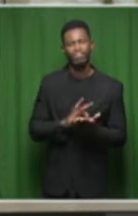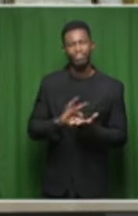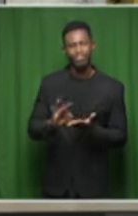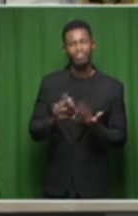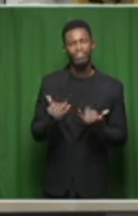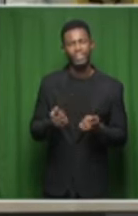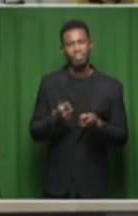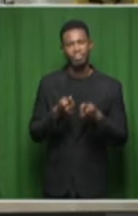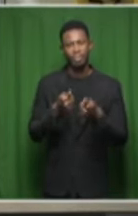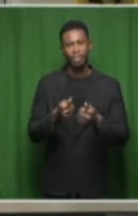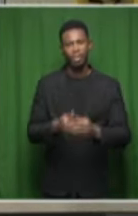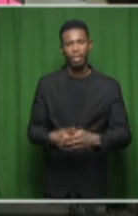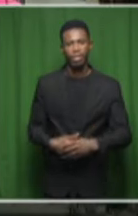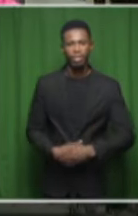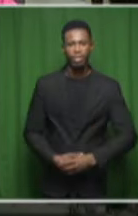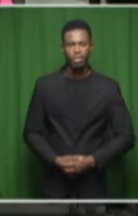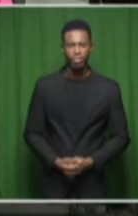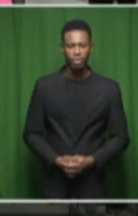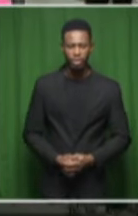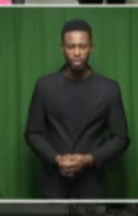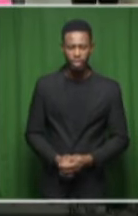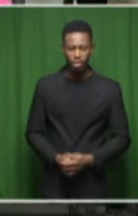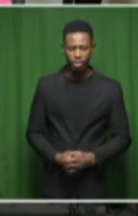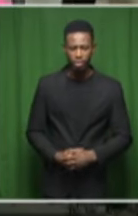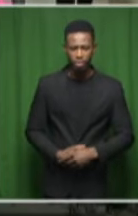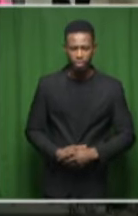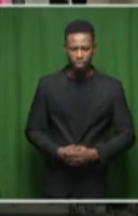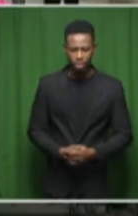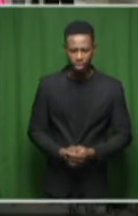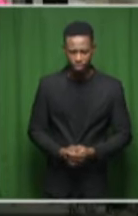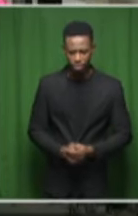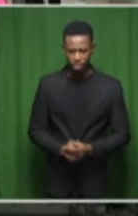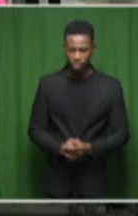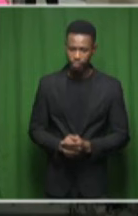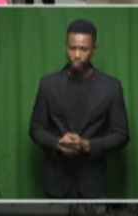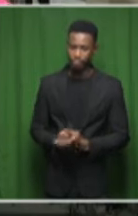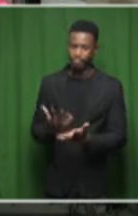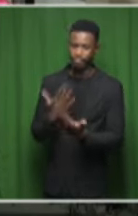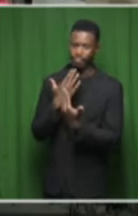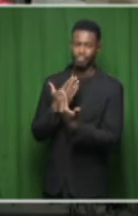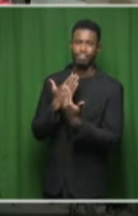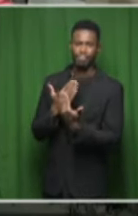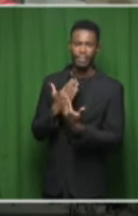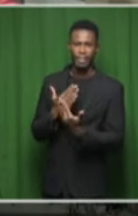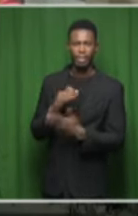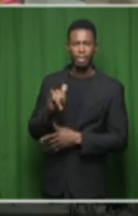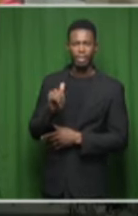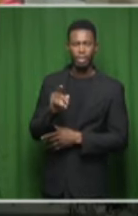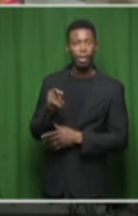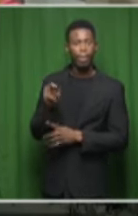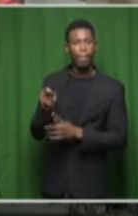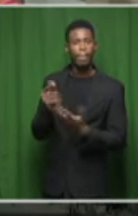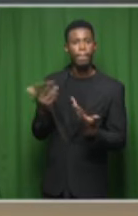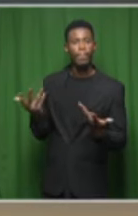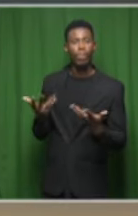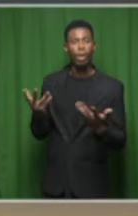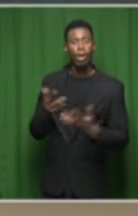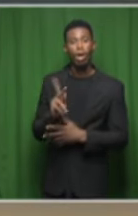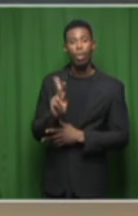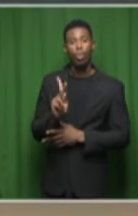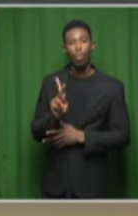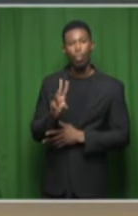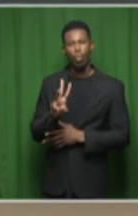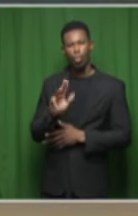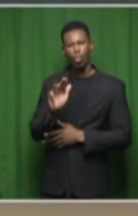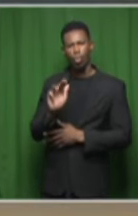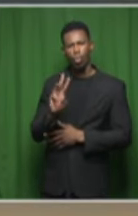back to you, Sakina. Well, thank you so much, Jayed Paulse, there at the KwaMashu Hospital, and